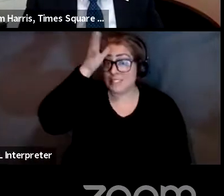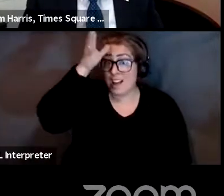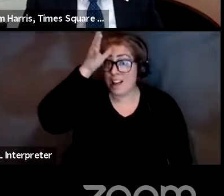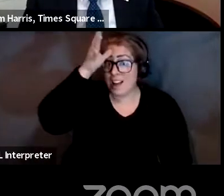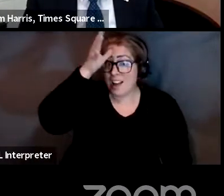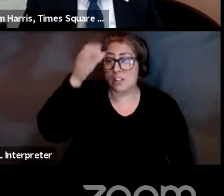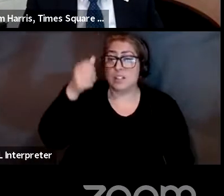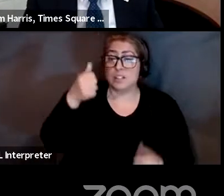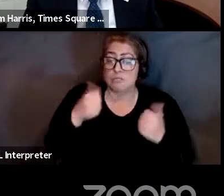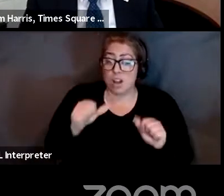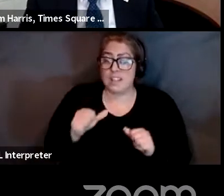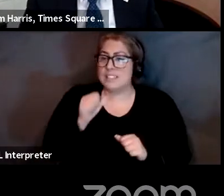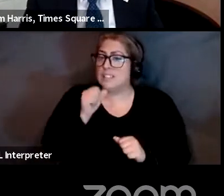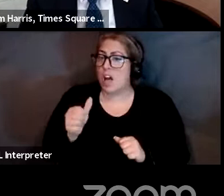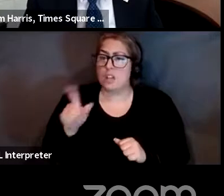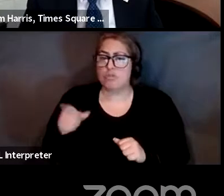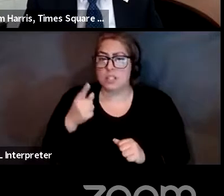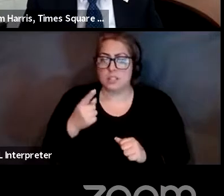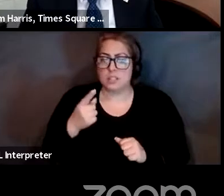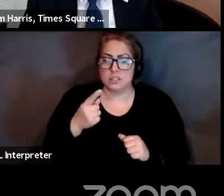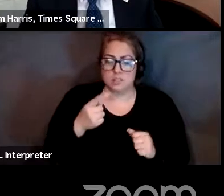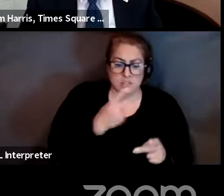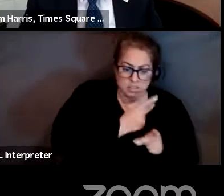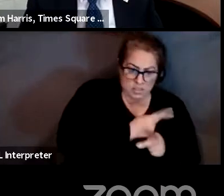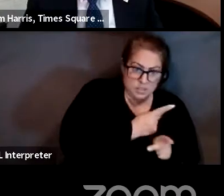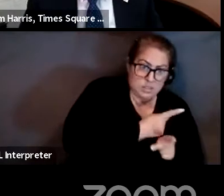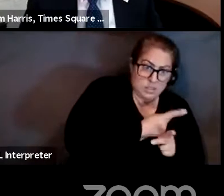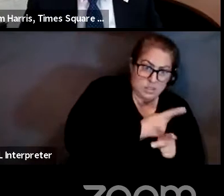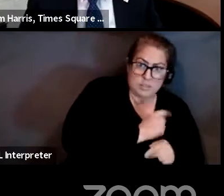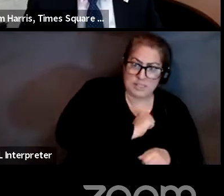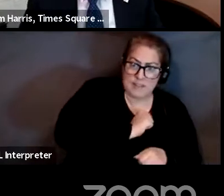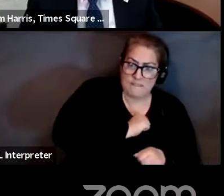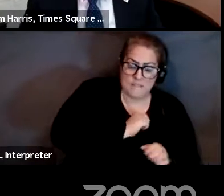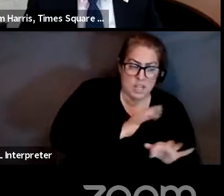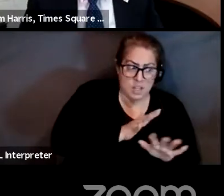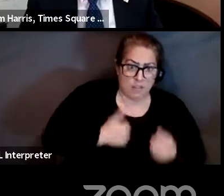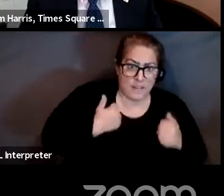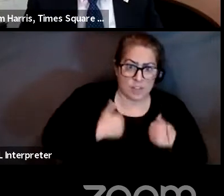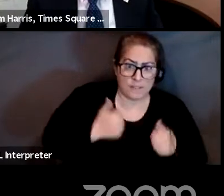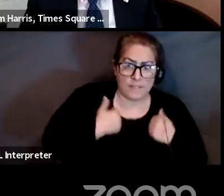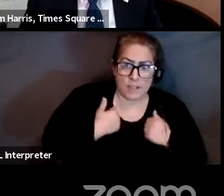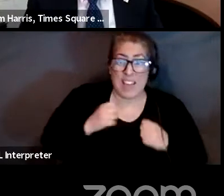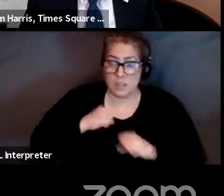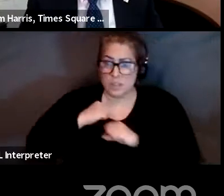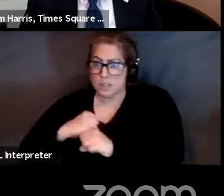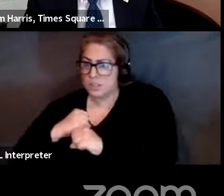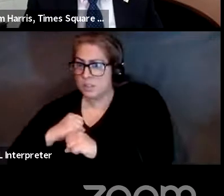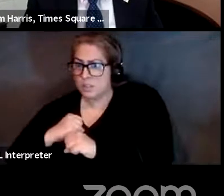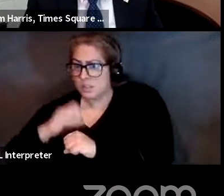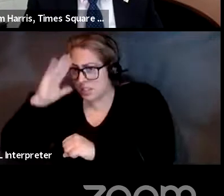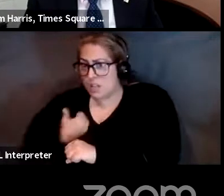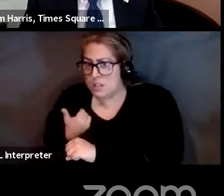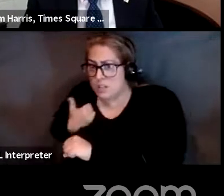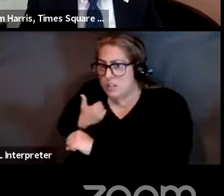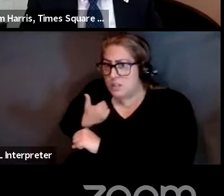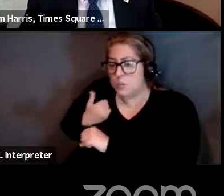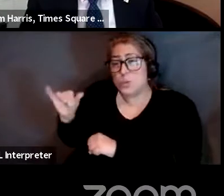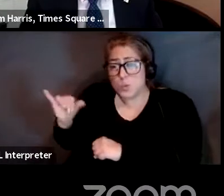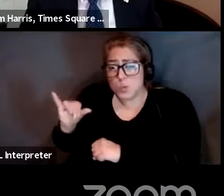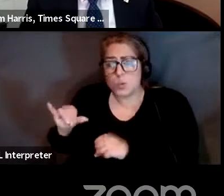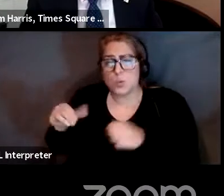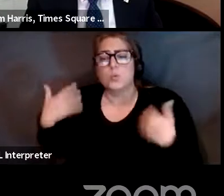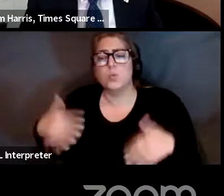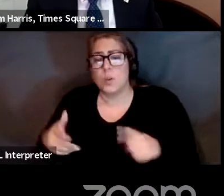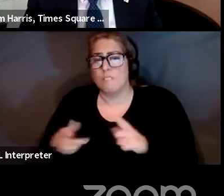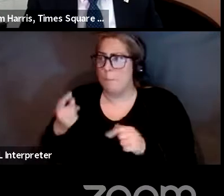to not just look out for yourself, which is what a single adult does, but protect him from, you know, all